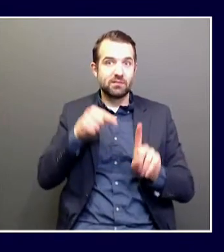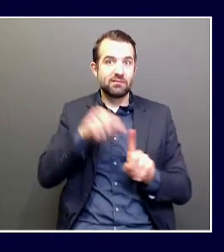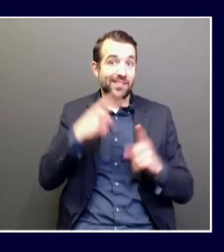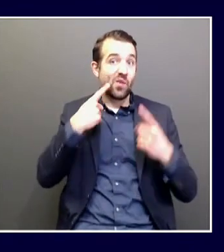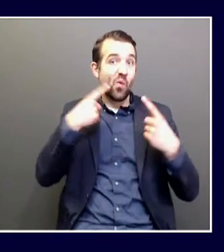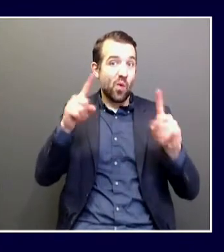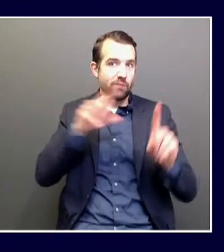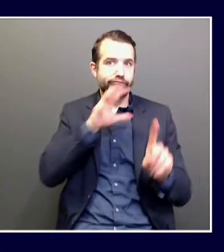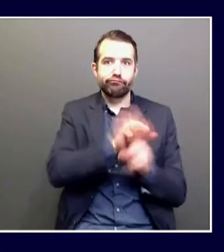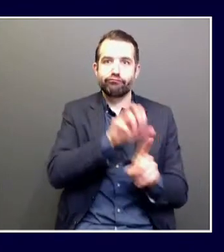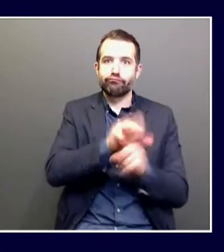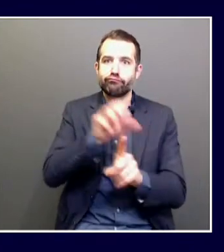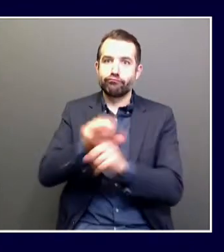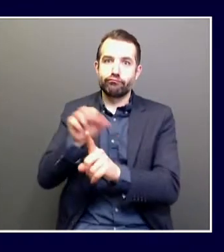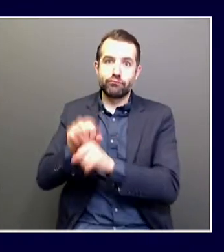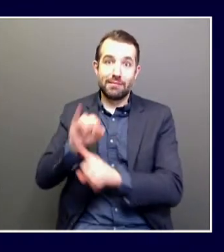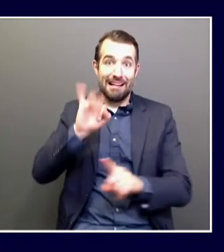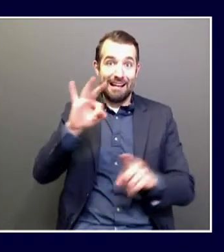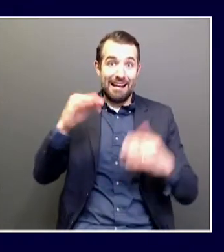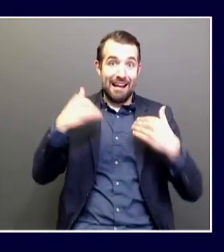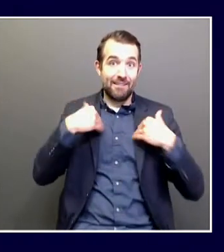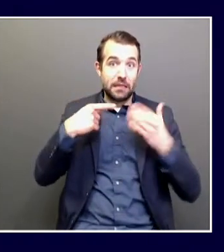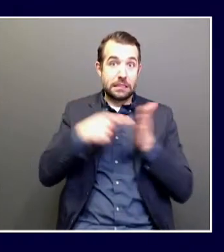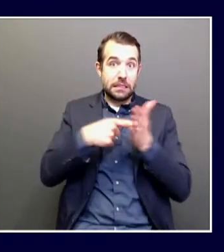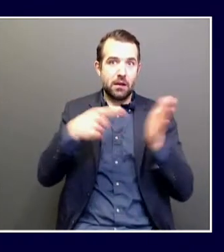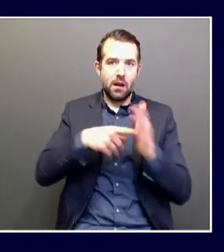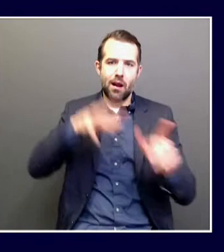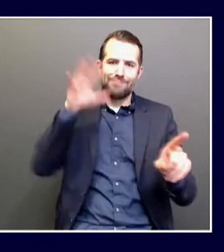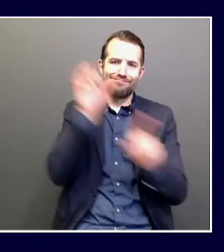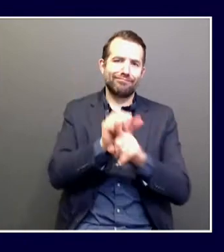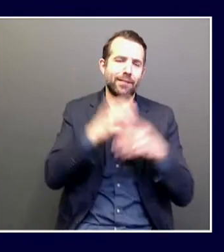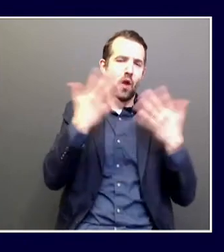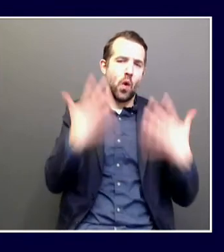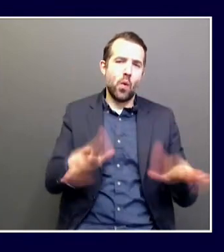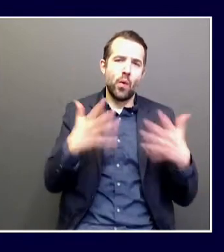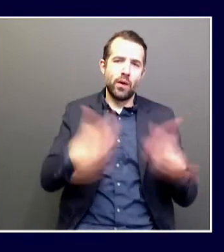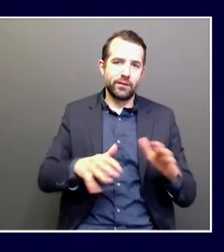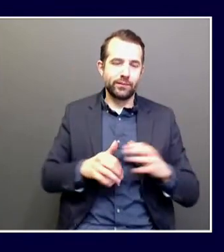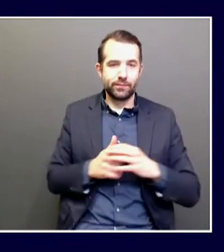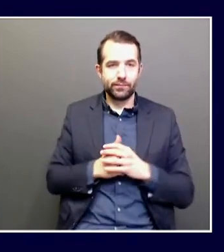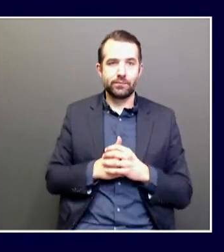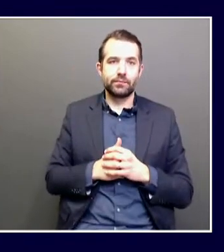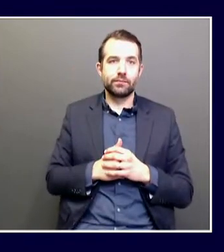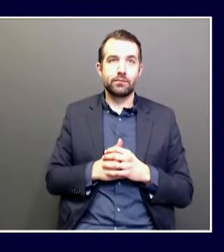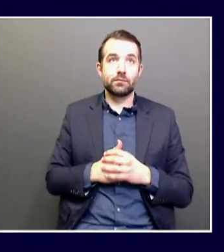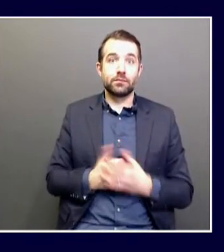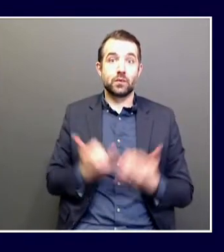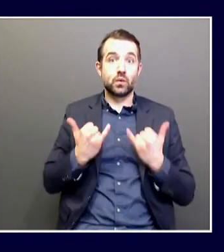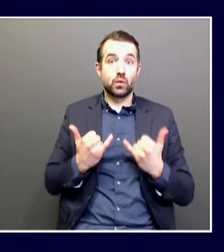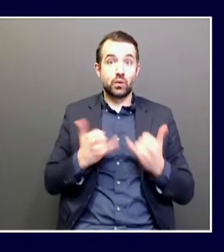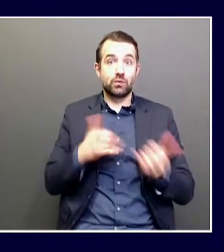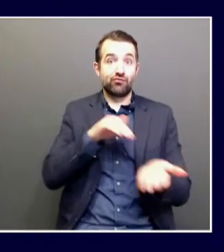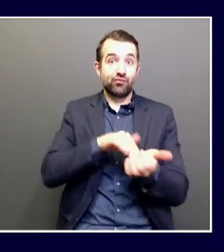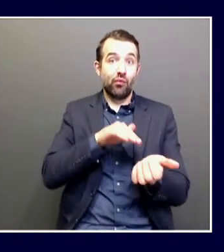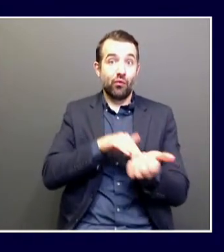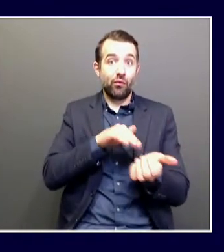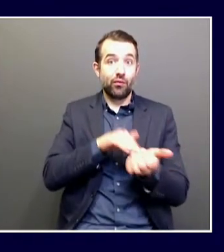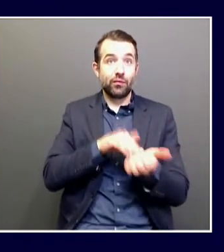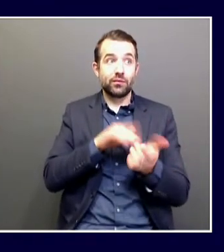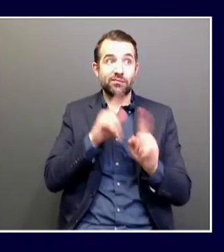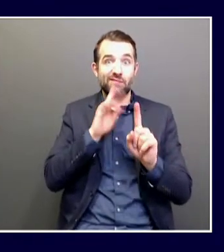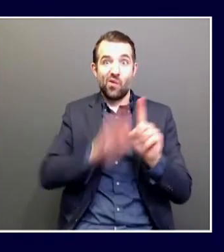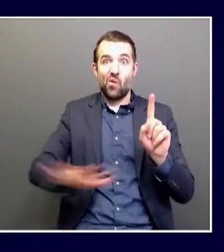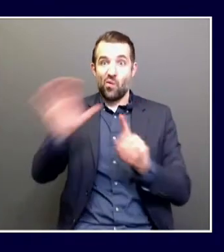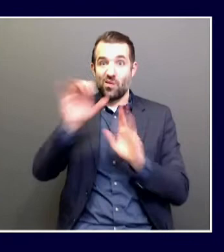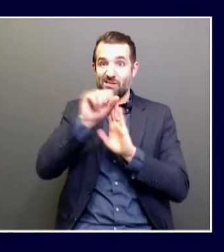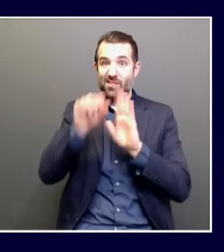if you're symptomatic. And Mel, if I may, right now, healthcare providers across the state are seeing